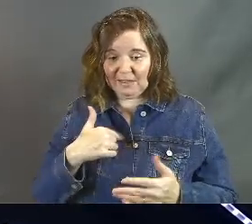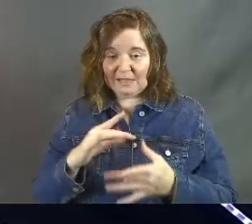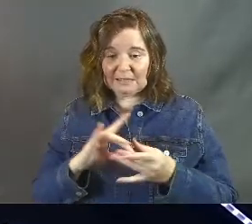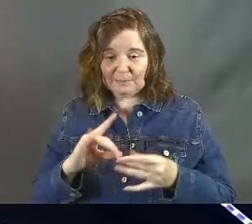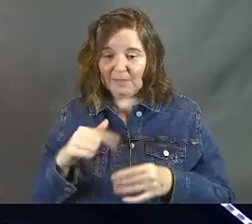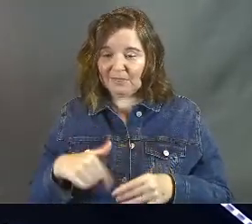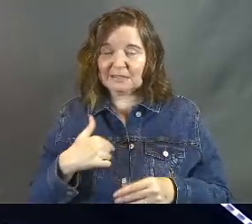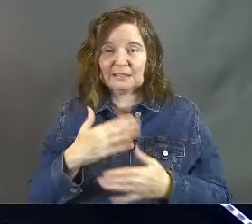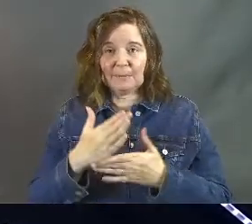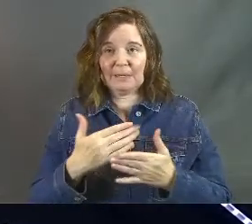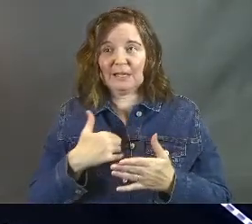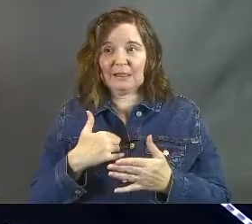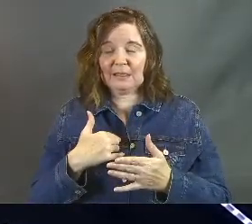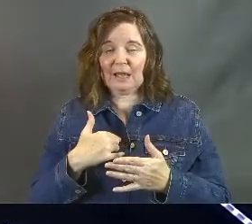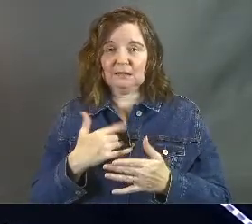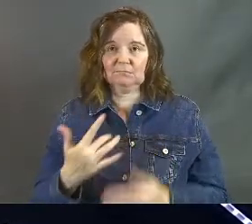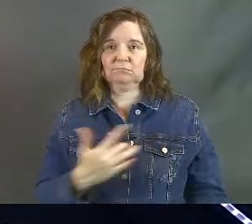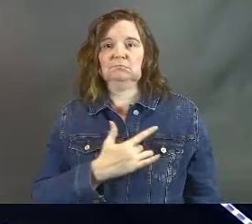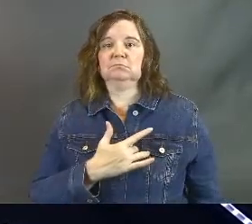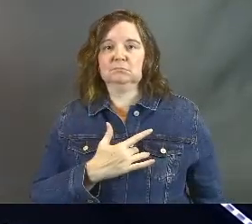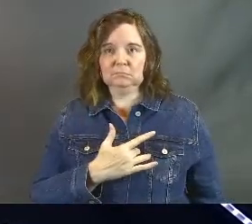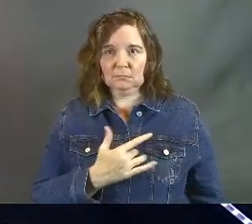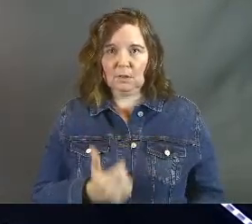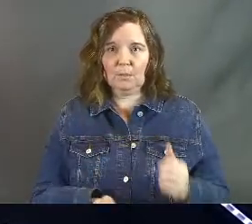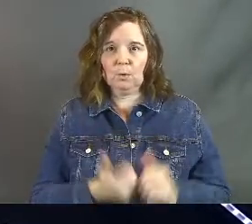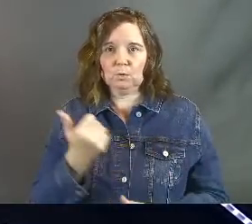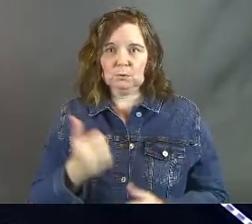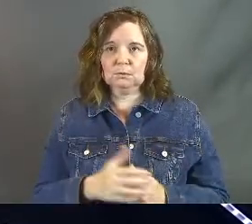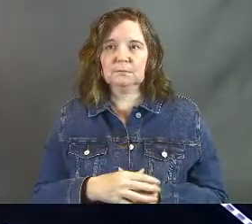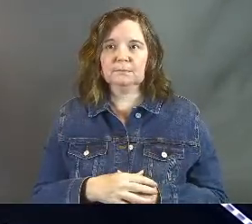this message, this is the piece that cut me to the quick the most.